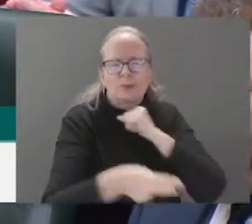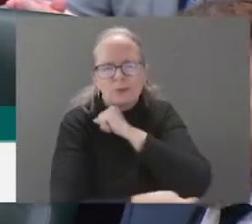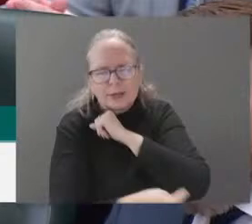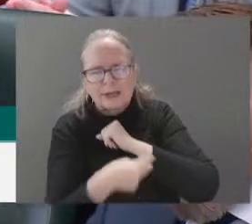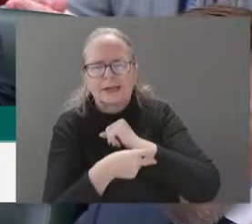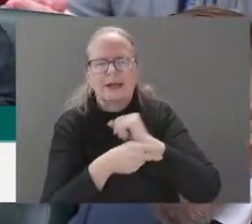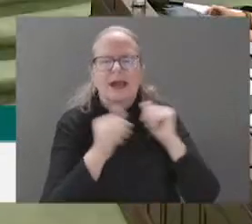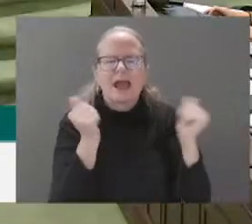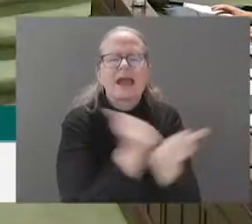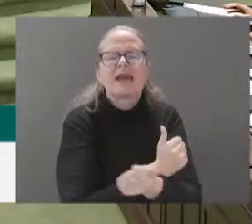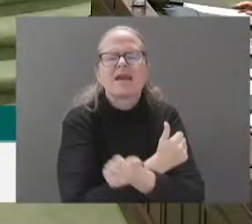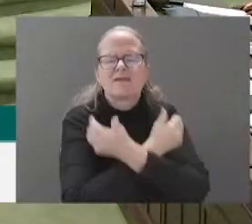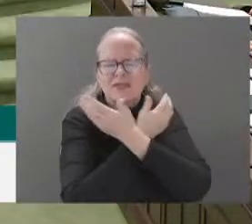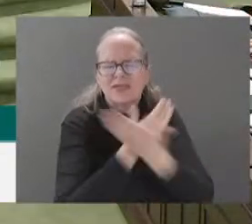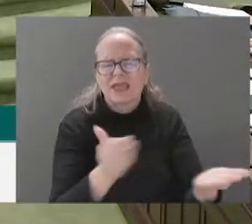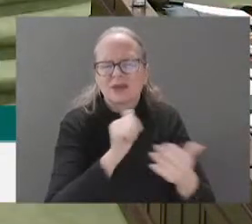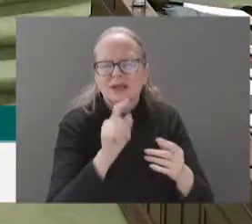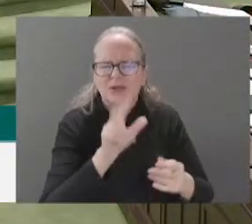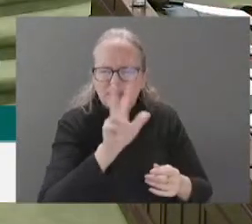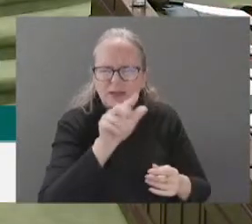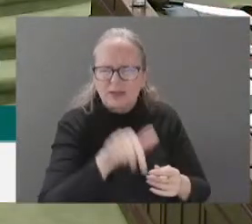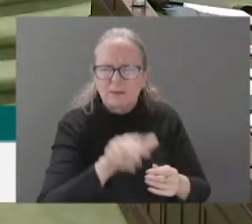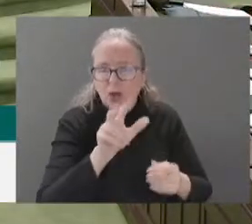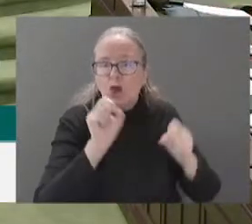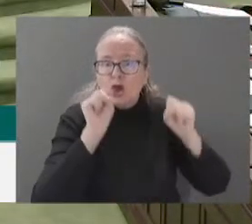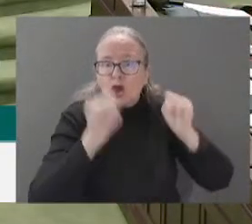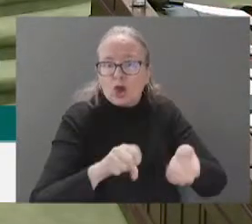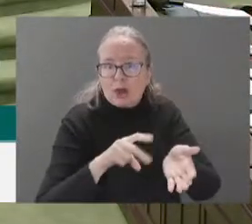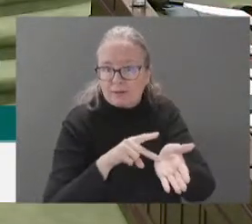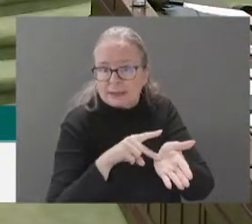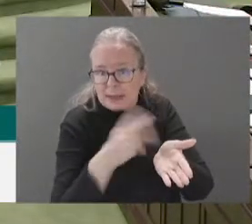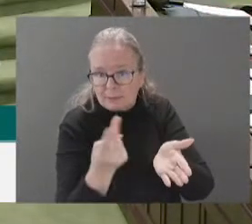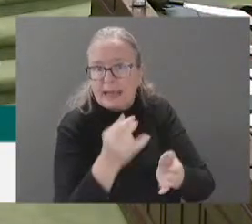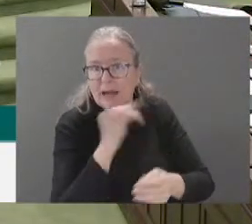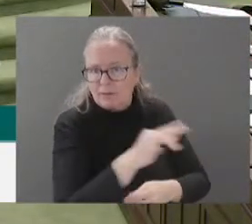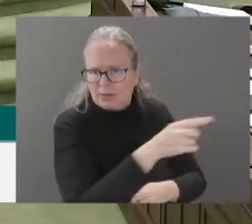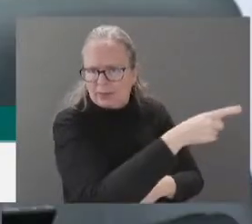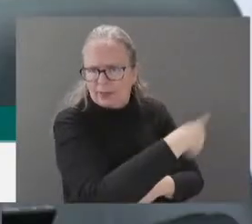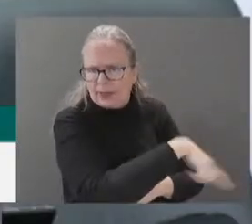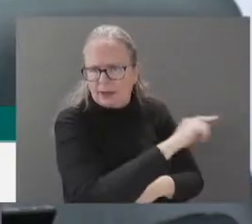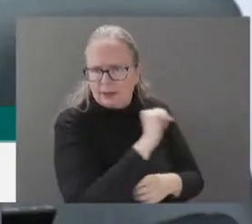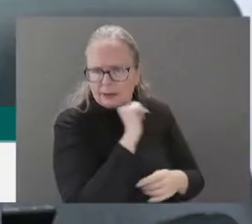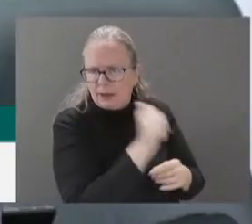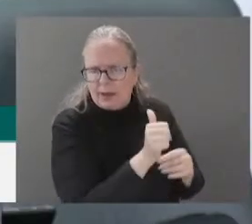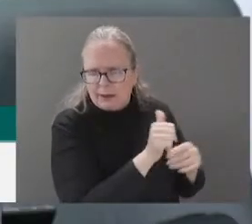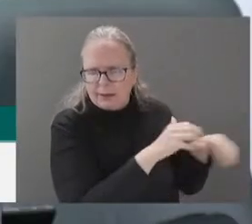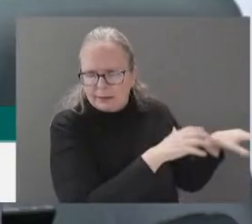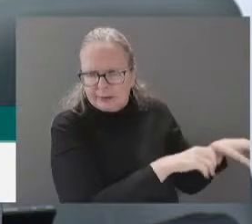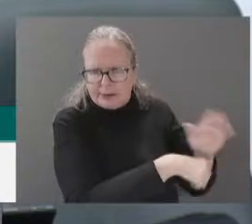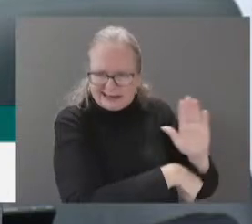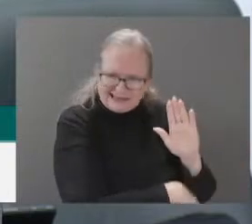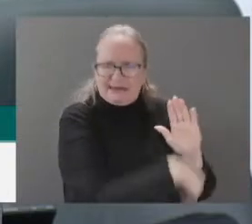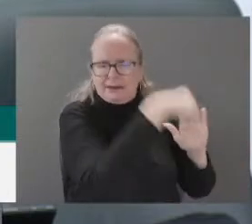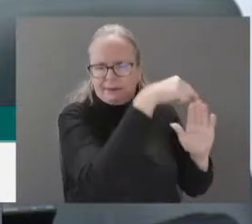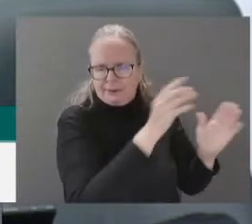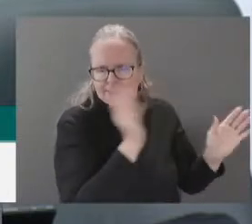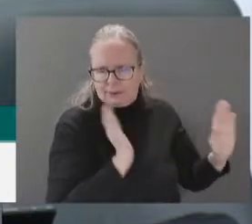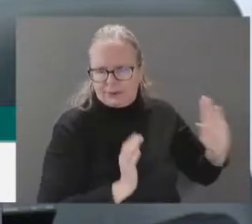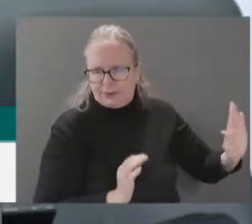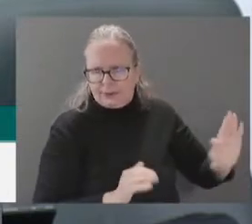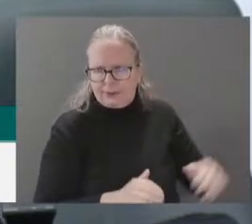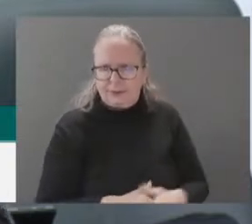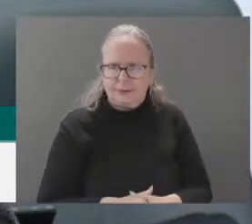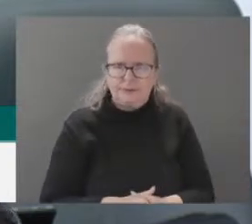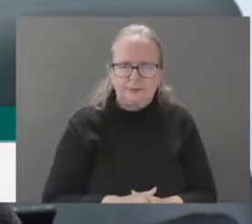never existed the order order The Honorable member thank you Mr Speaker